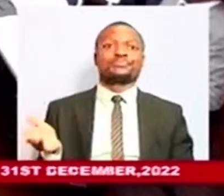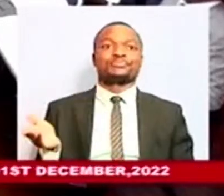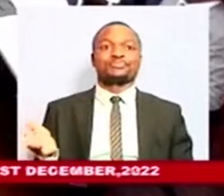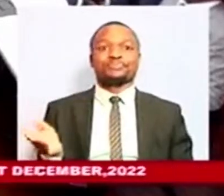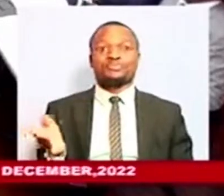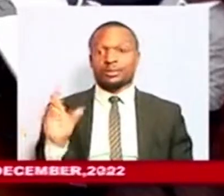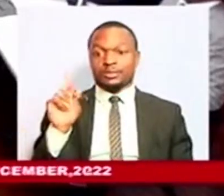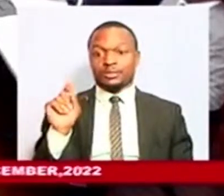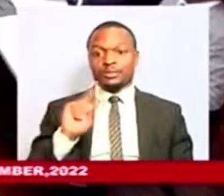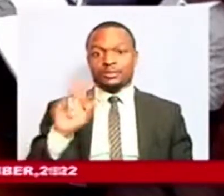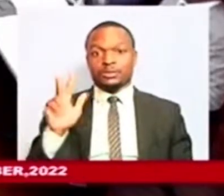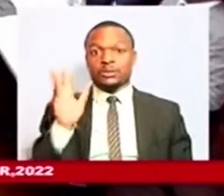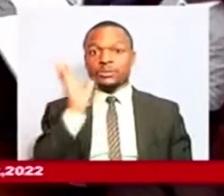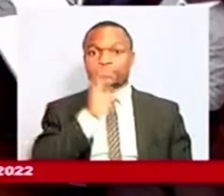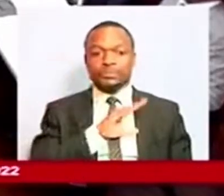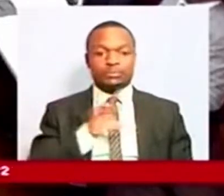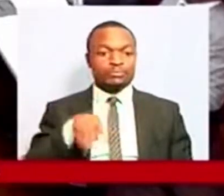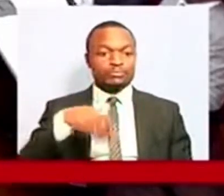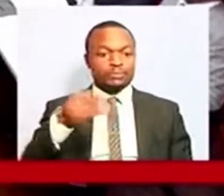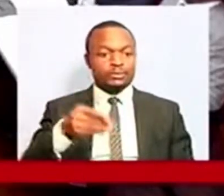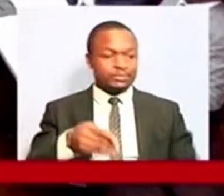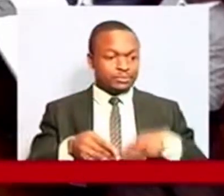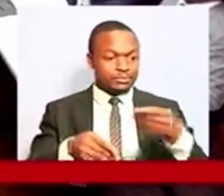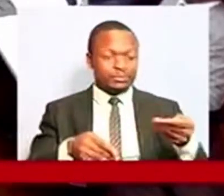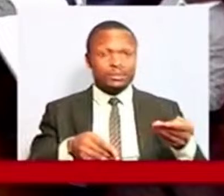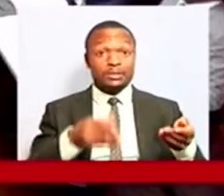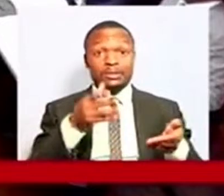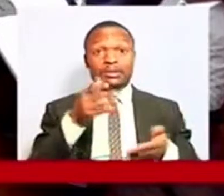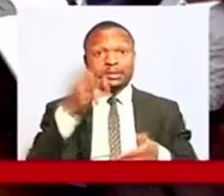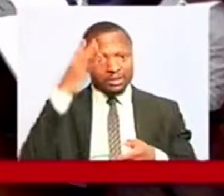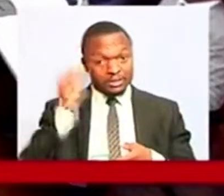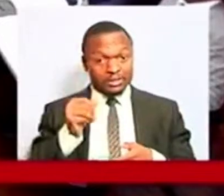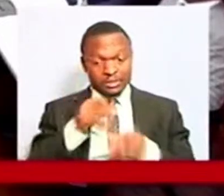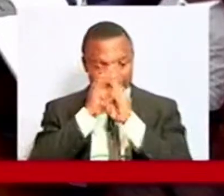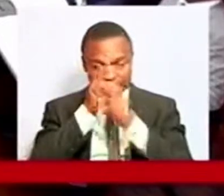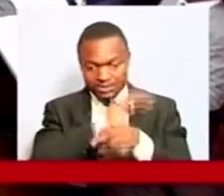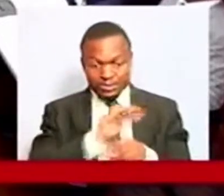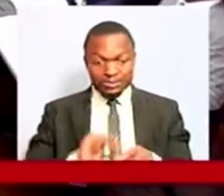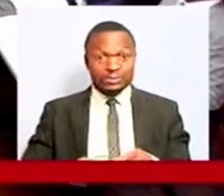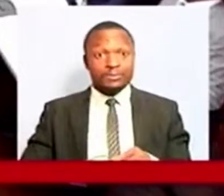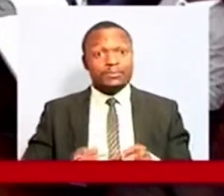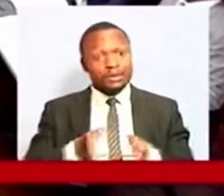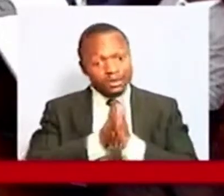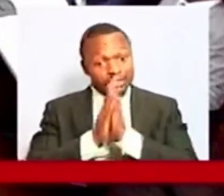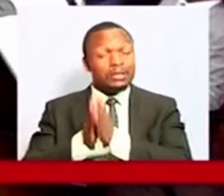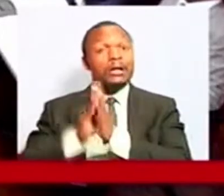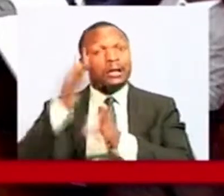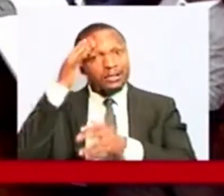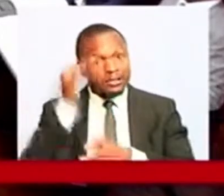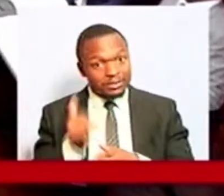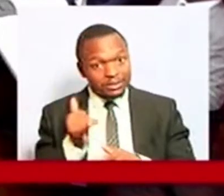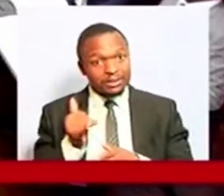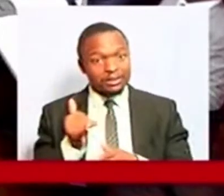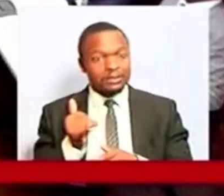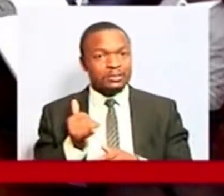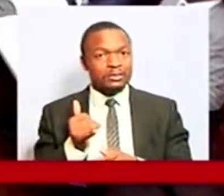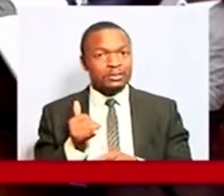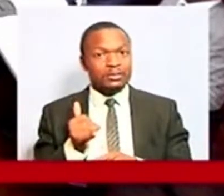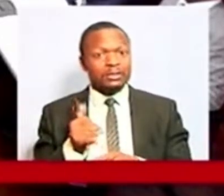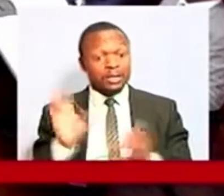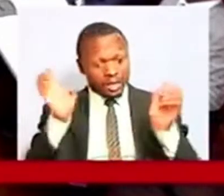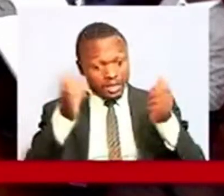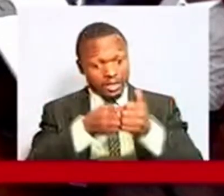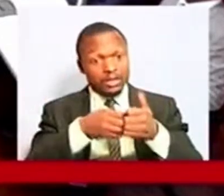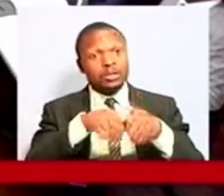my 2023 is gone. So this is why members of parliament are asking why, because the bank